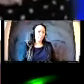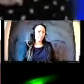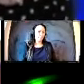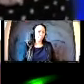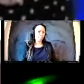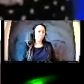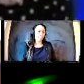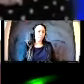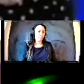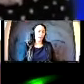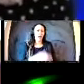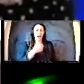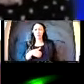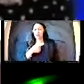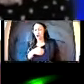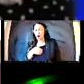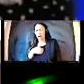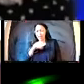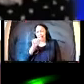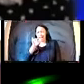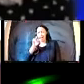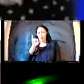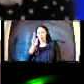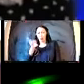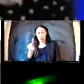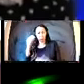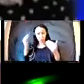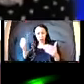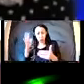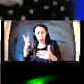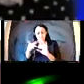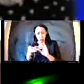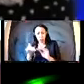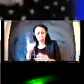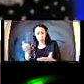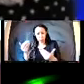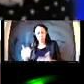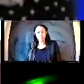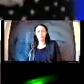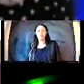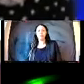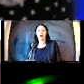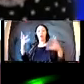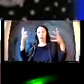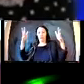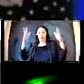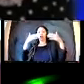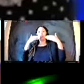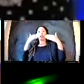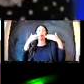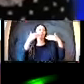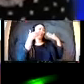I'm sorry about that, Ms. Atwood. If you could just proceed with your remarks. Oh, I'm finished. Thank you. Oh,